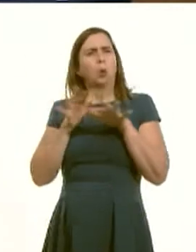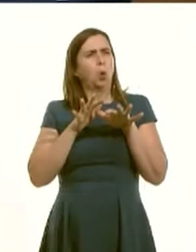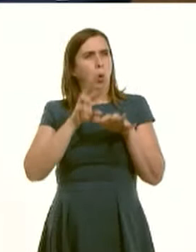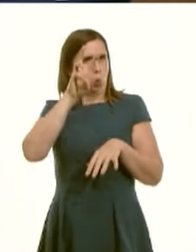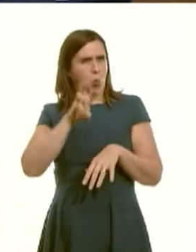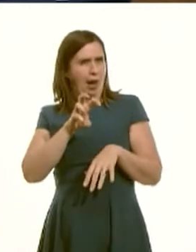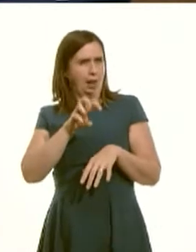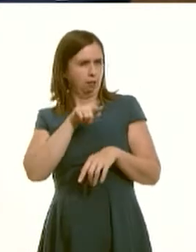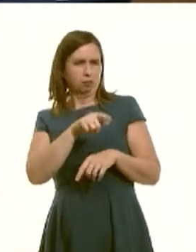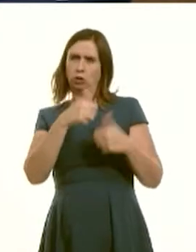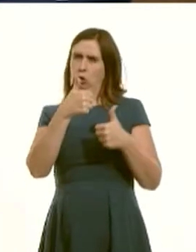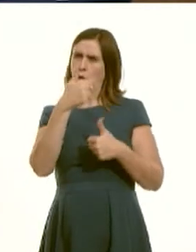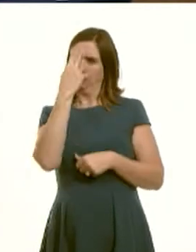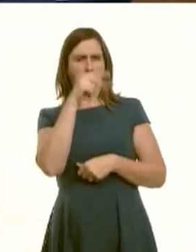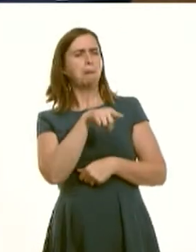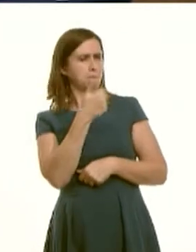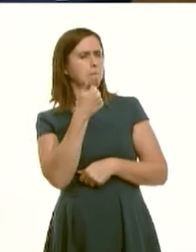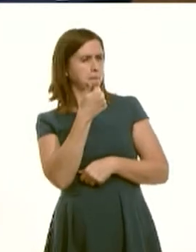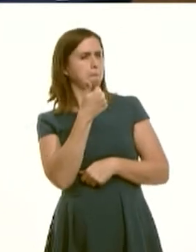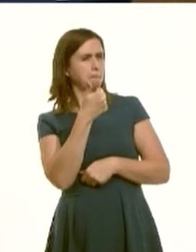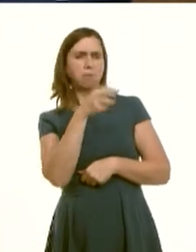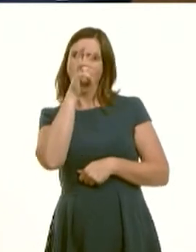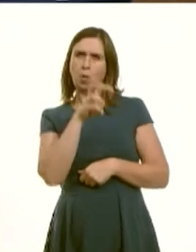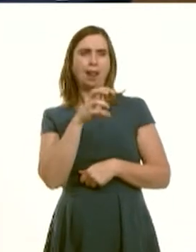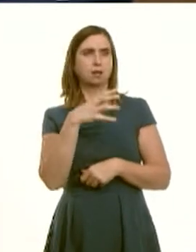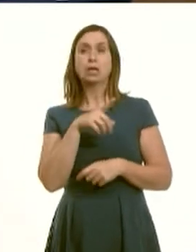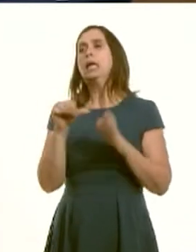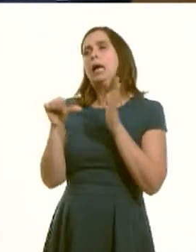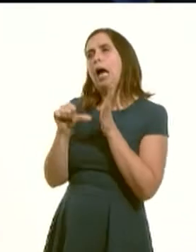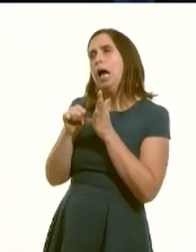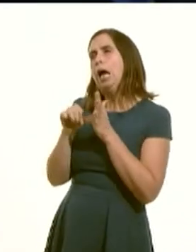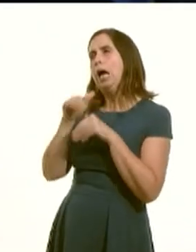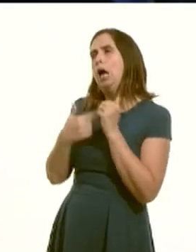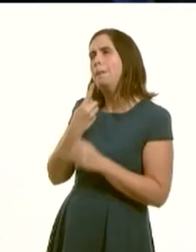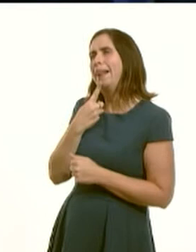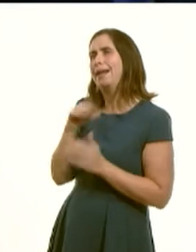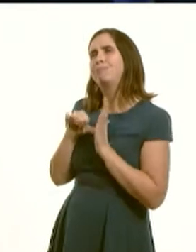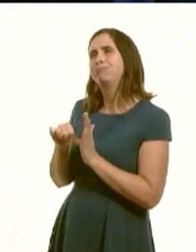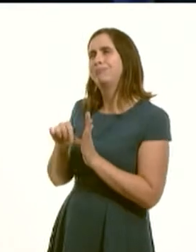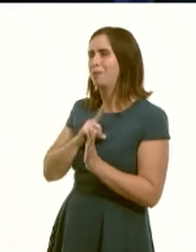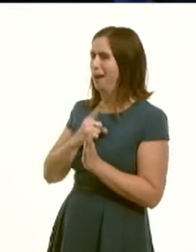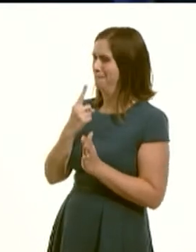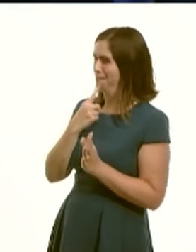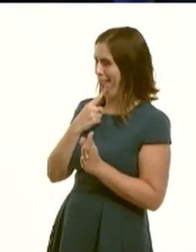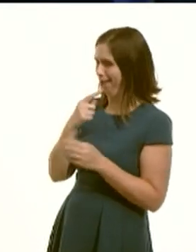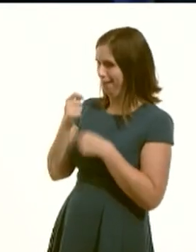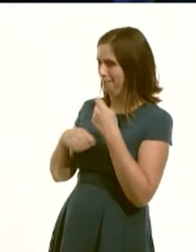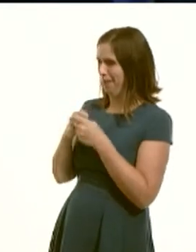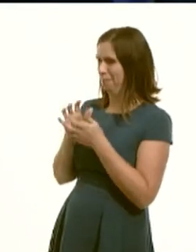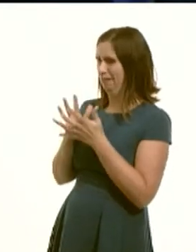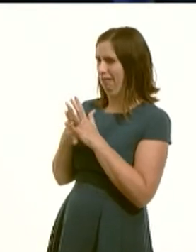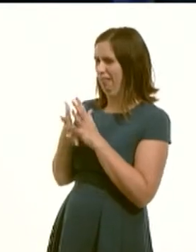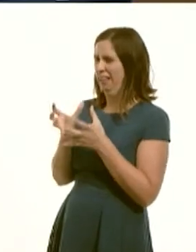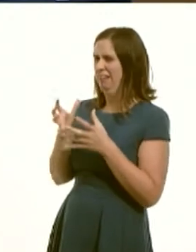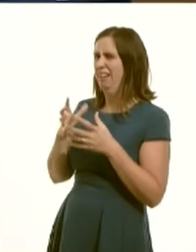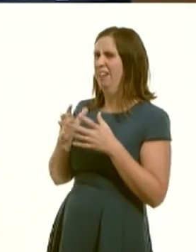sure that the market goes beyond the Welsh market. Trickier with milk, because, of course, liquid milk doesn't travel in the same way as